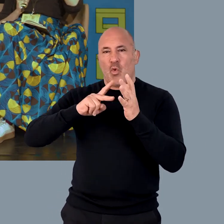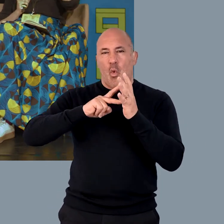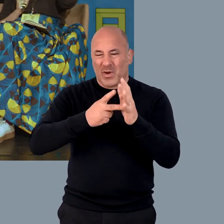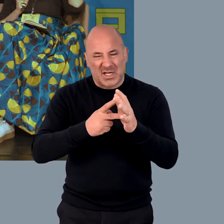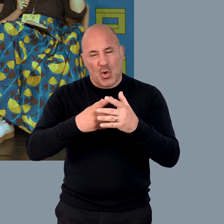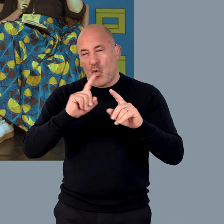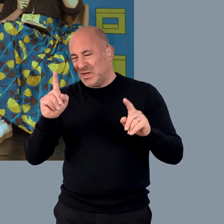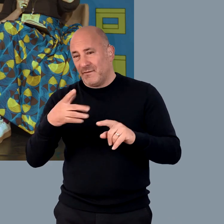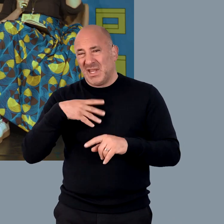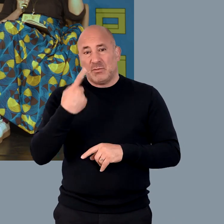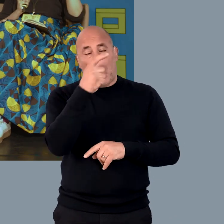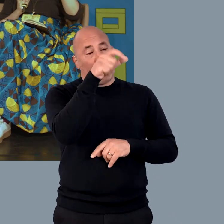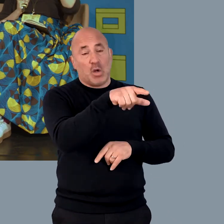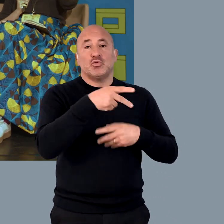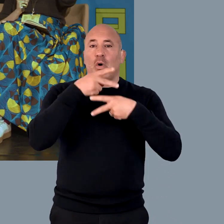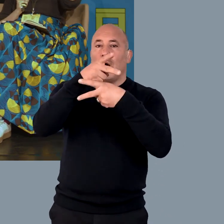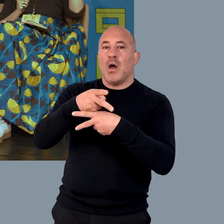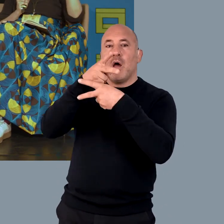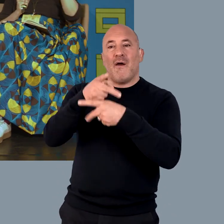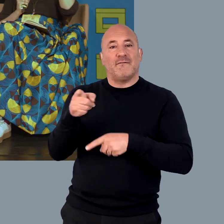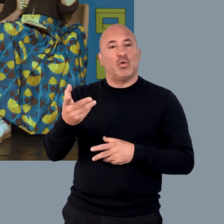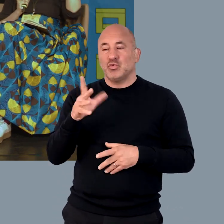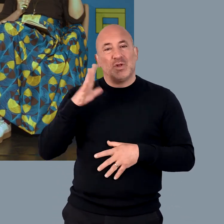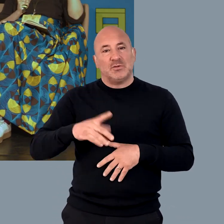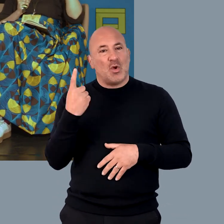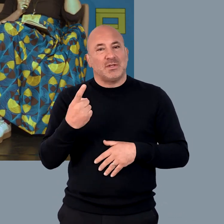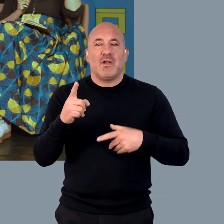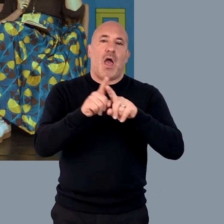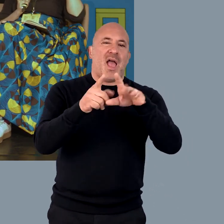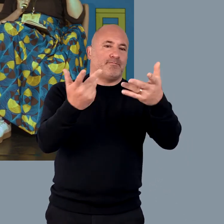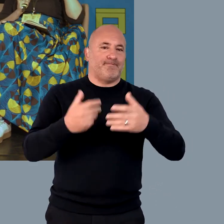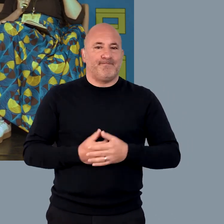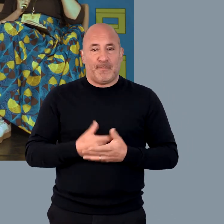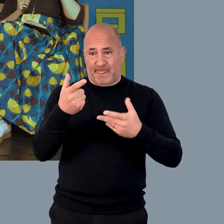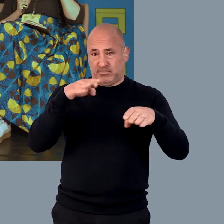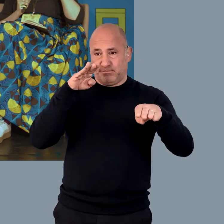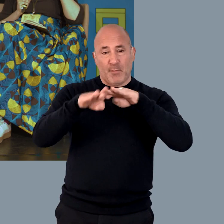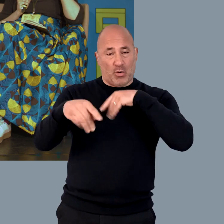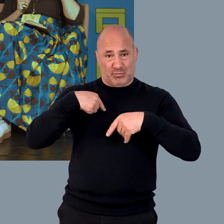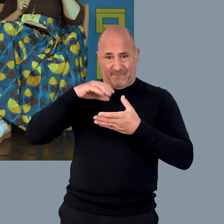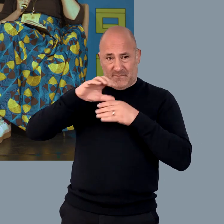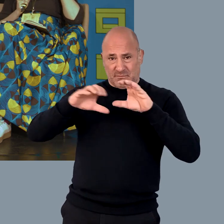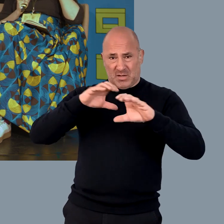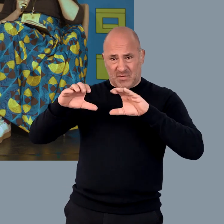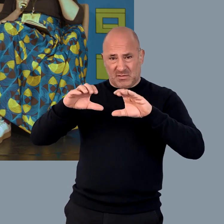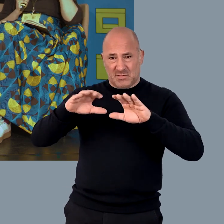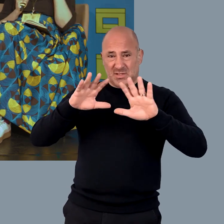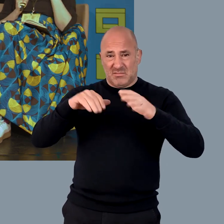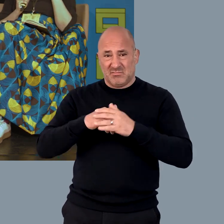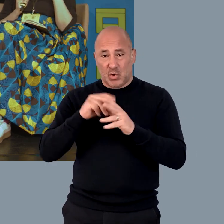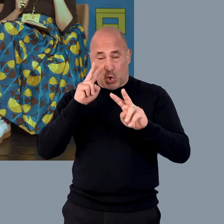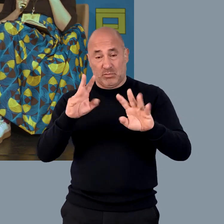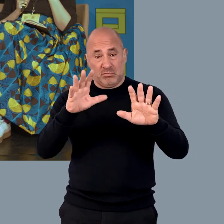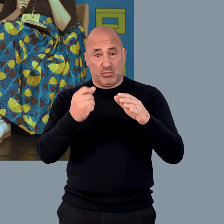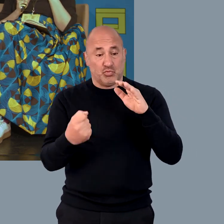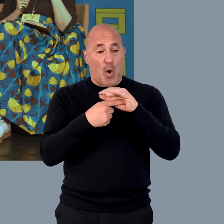of a network or a collective or an association or an organisation that almost does that curation for you. So just as an